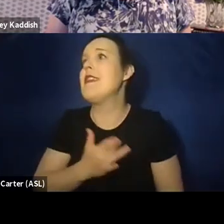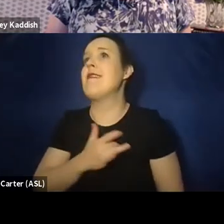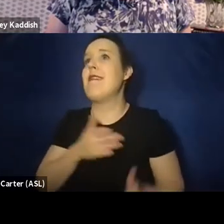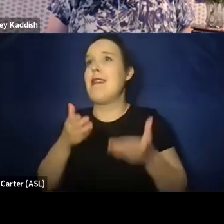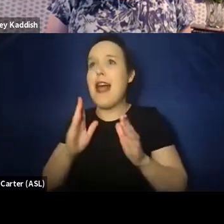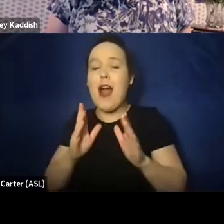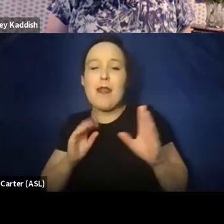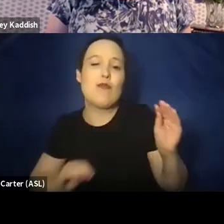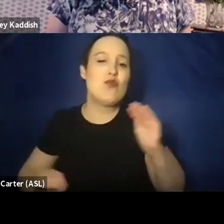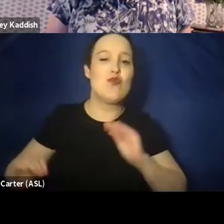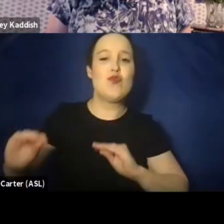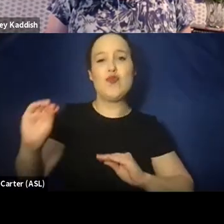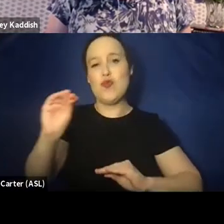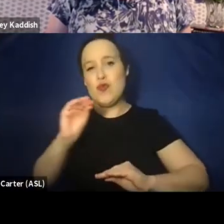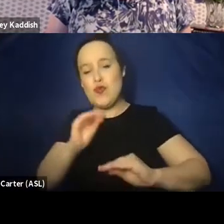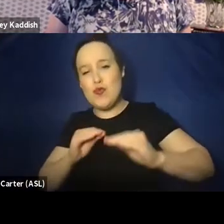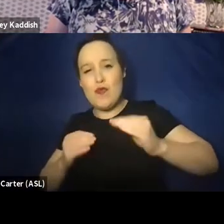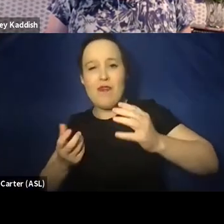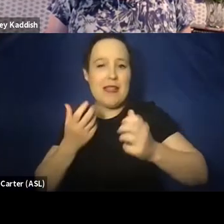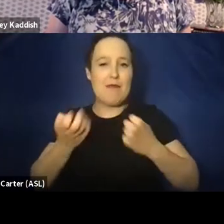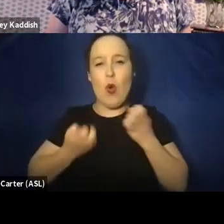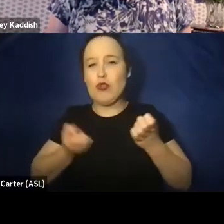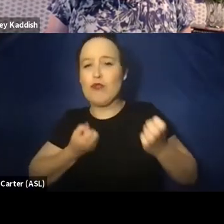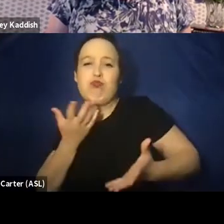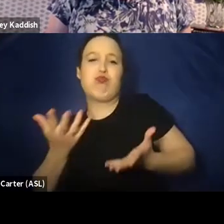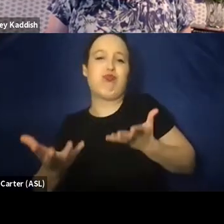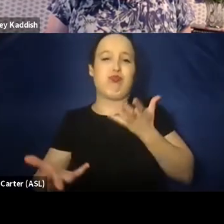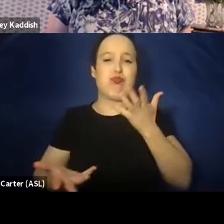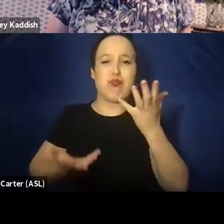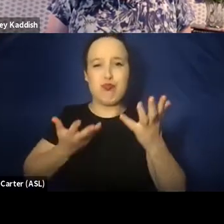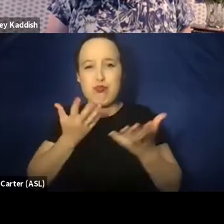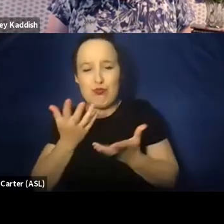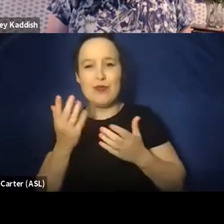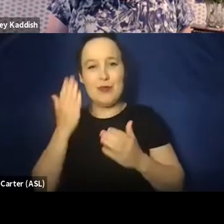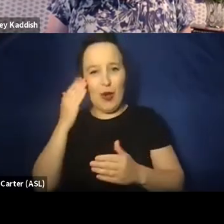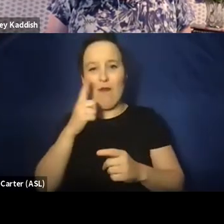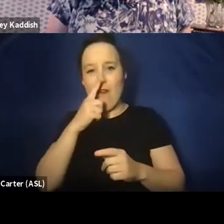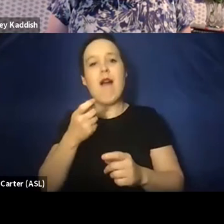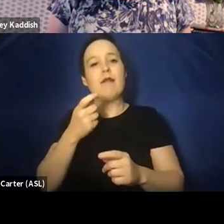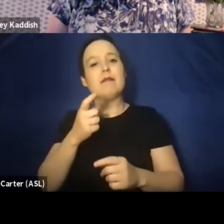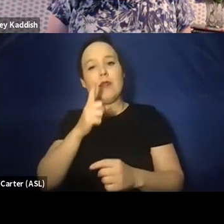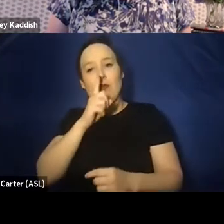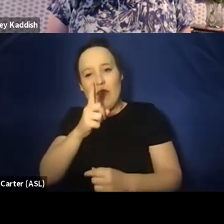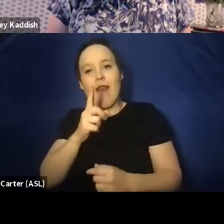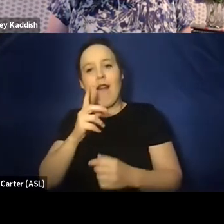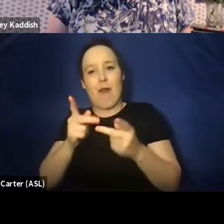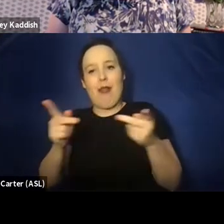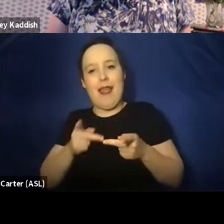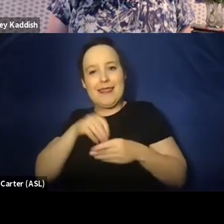move and act and emote from the inside out. Because it seems to